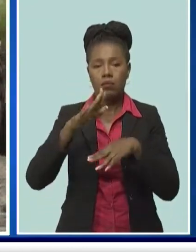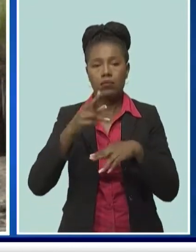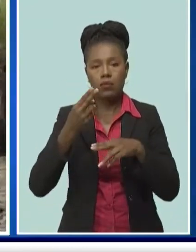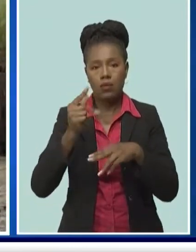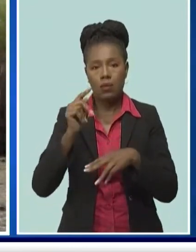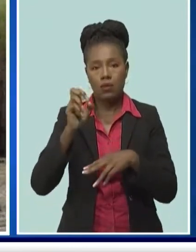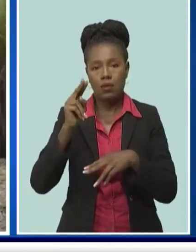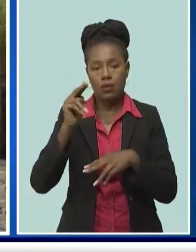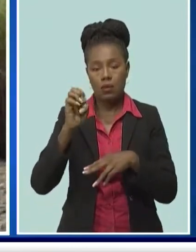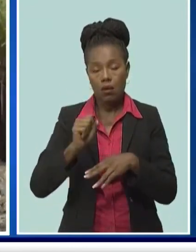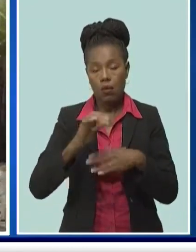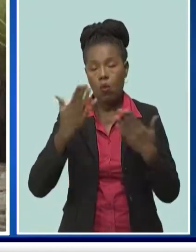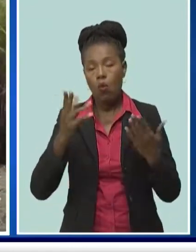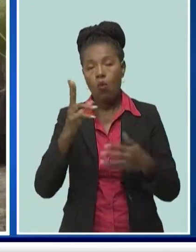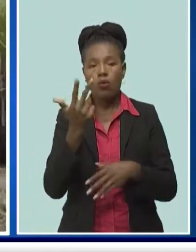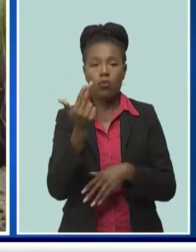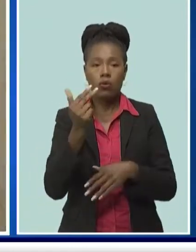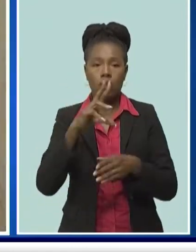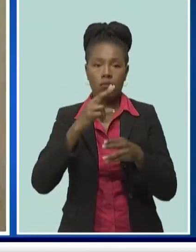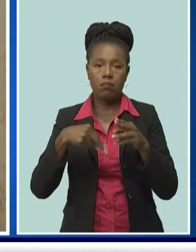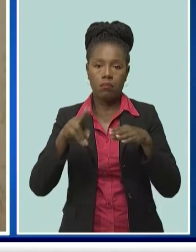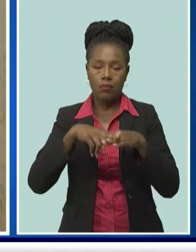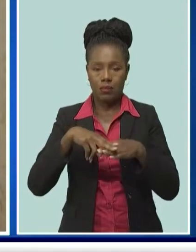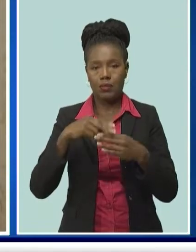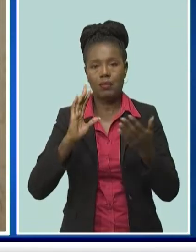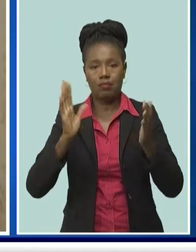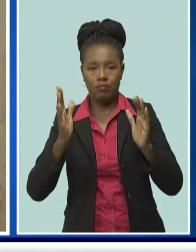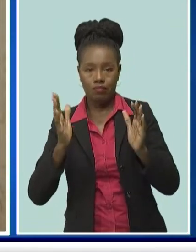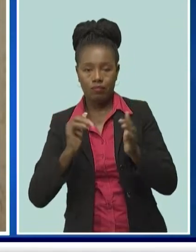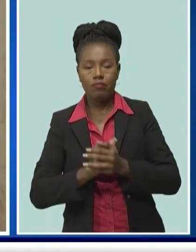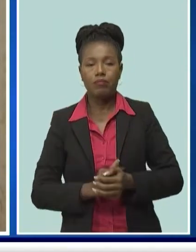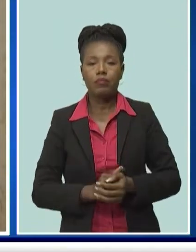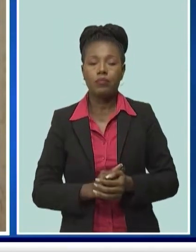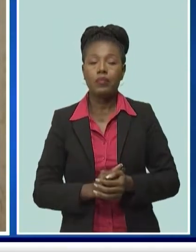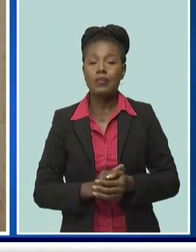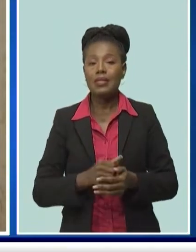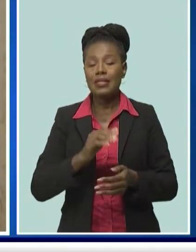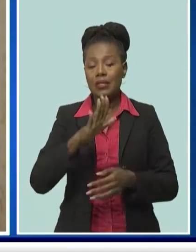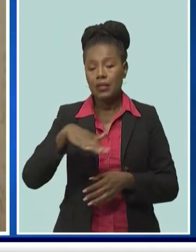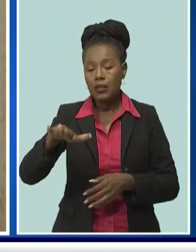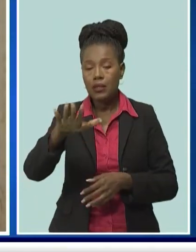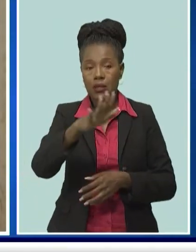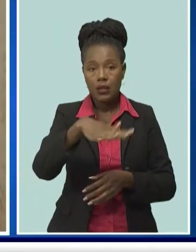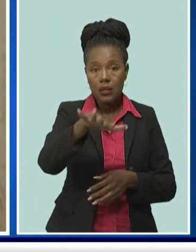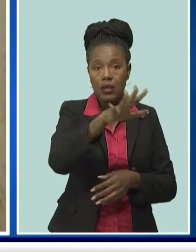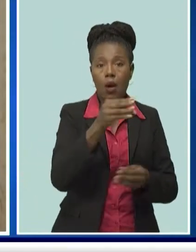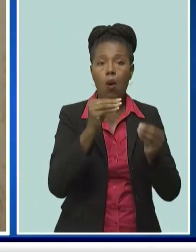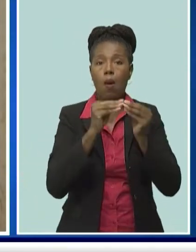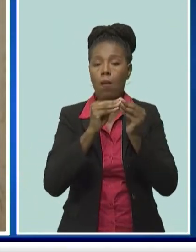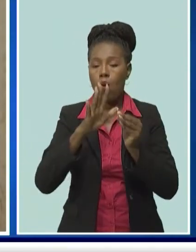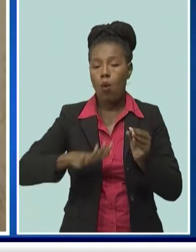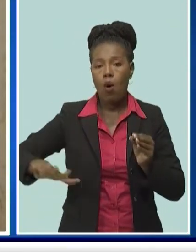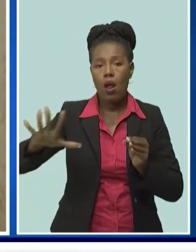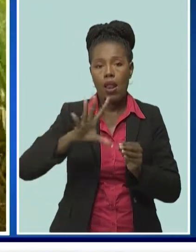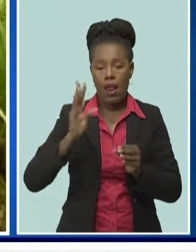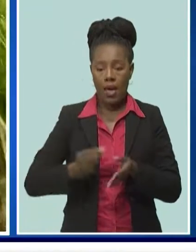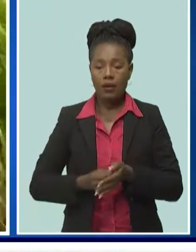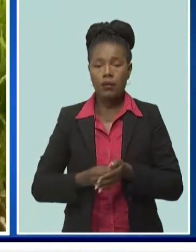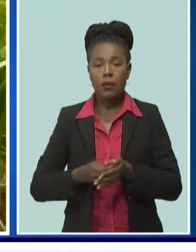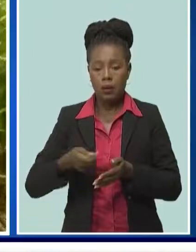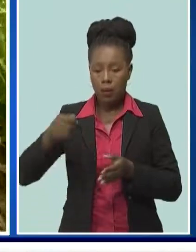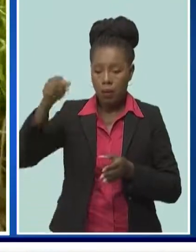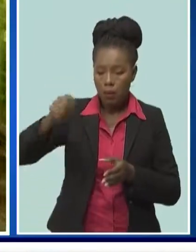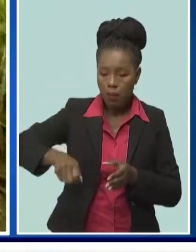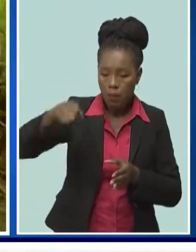on year. The increase in volume is attributed to increased acres planted and increased yield because we have